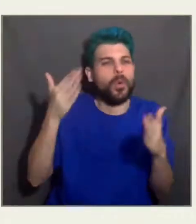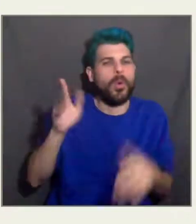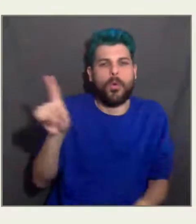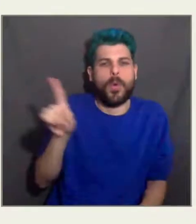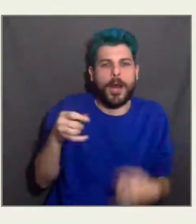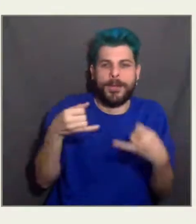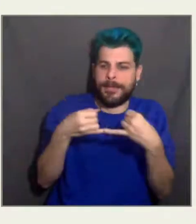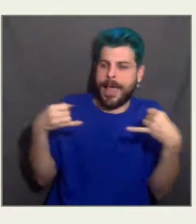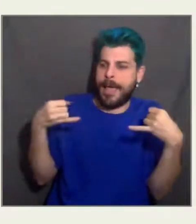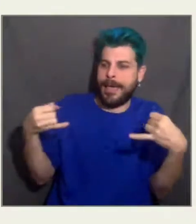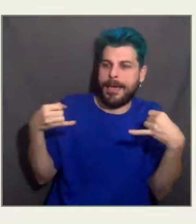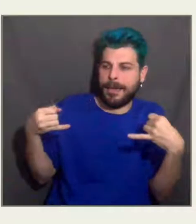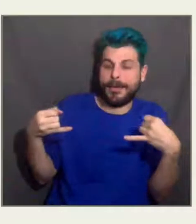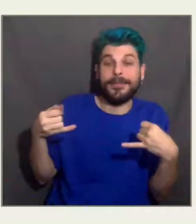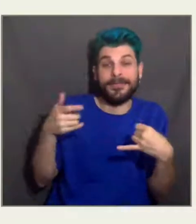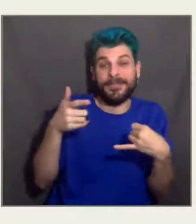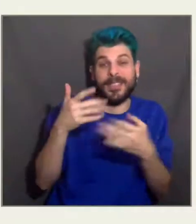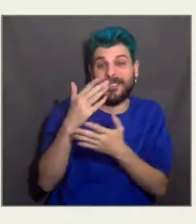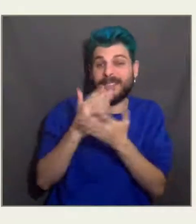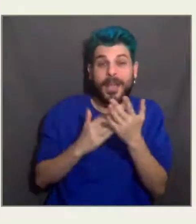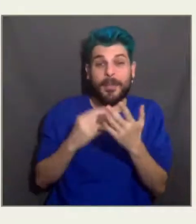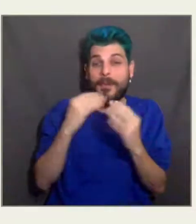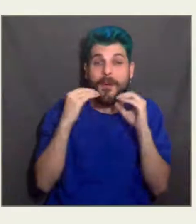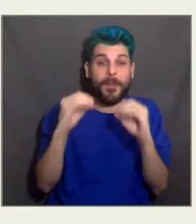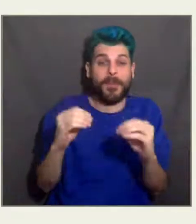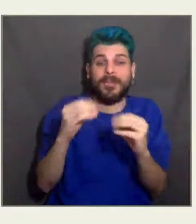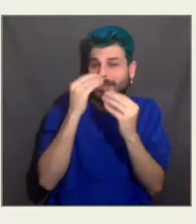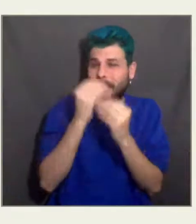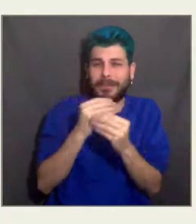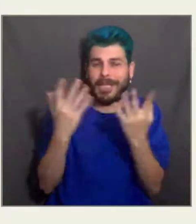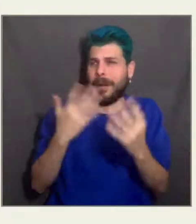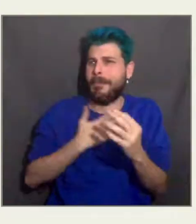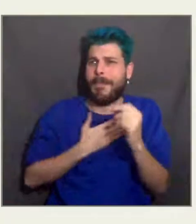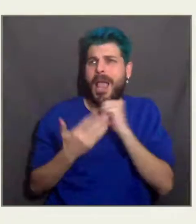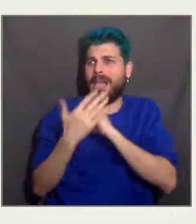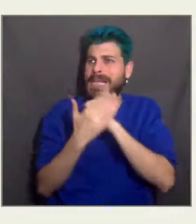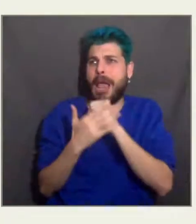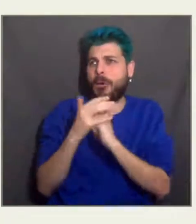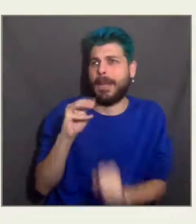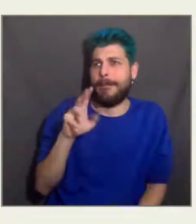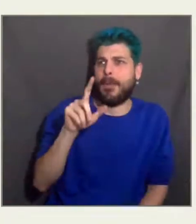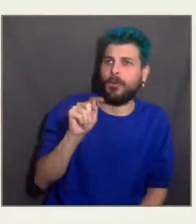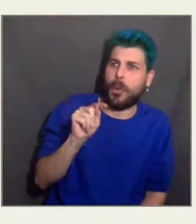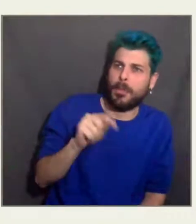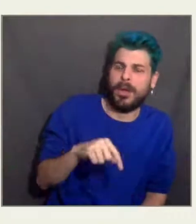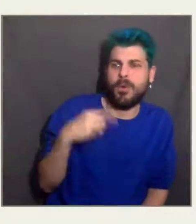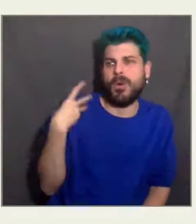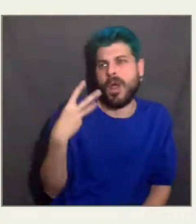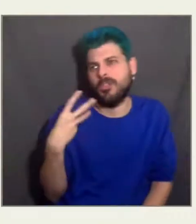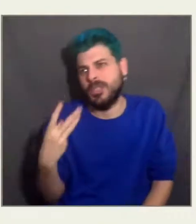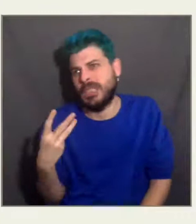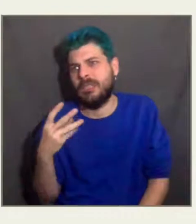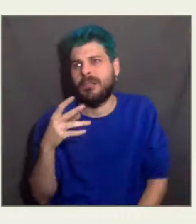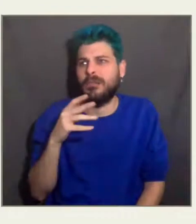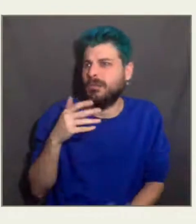services, they don't care if they're in Clackamas or Washington or Multnomah, Right. They just want the service. So No,